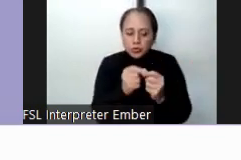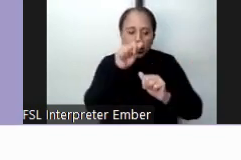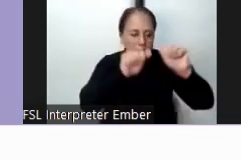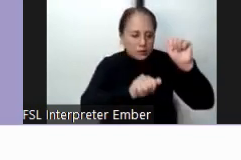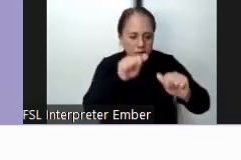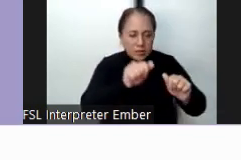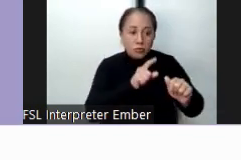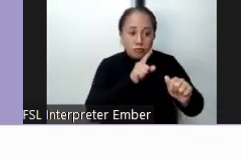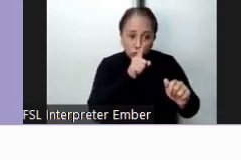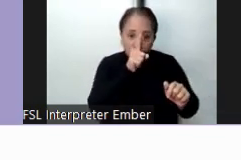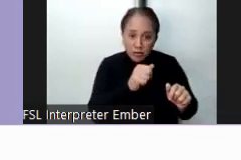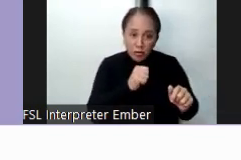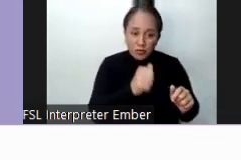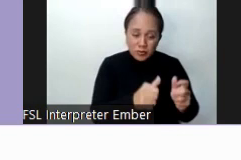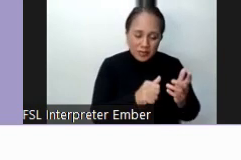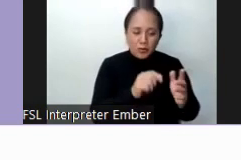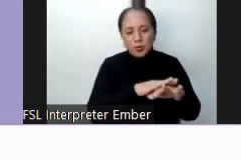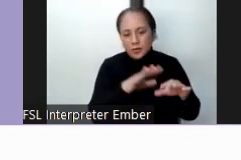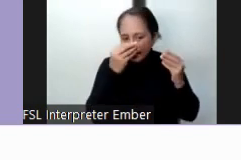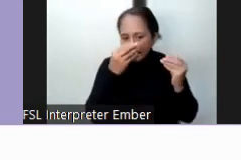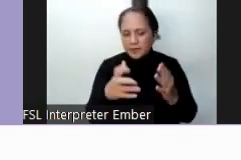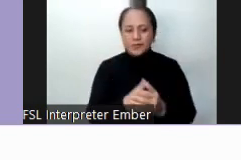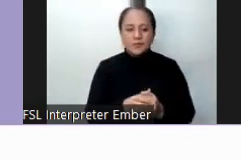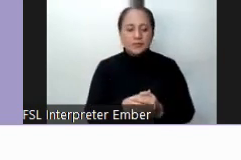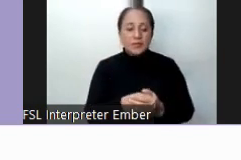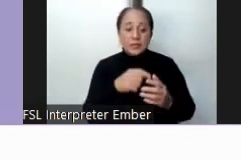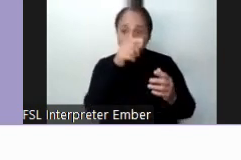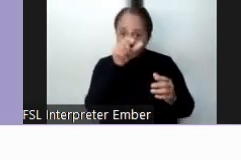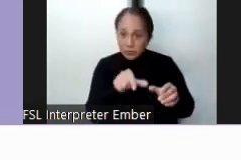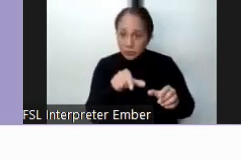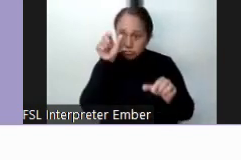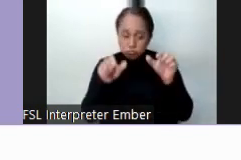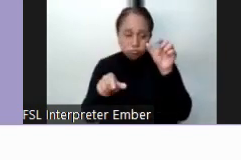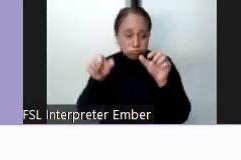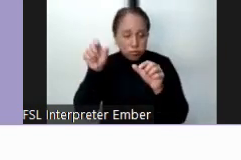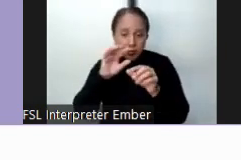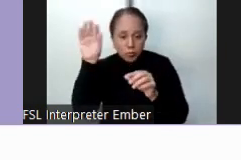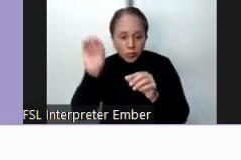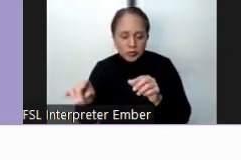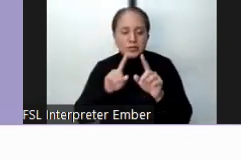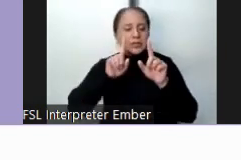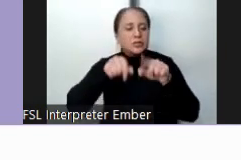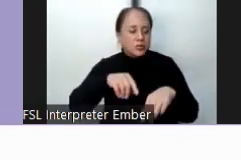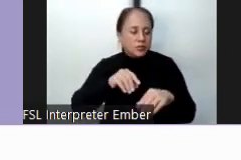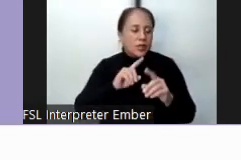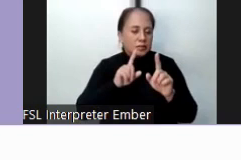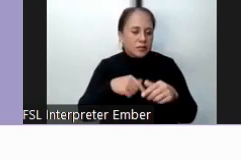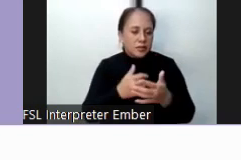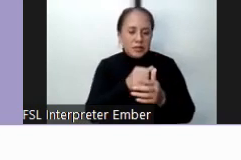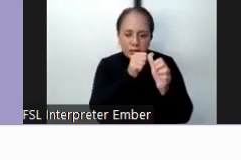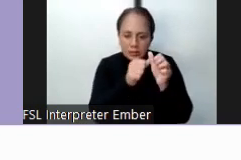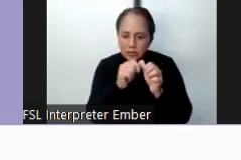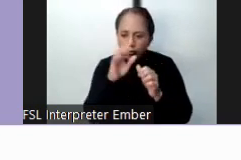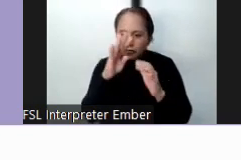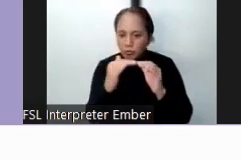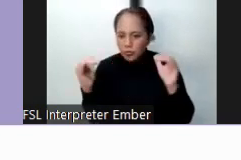the trustworthiness of online information. This table shows us the percent of teacher responses at each score